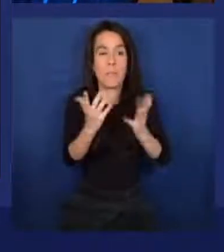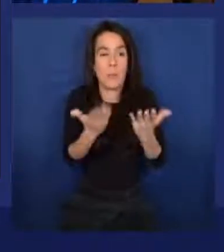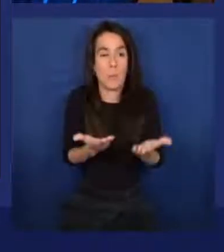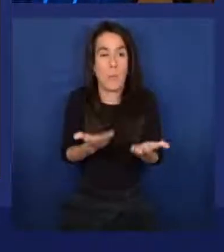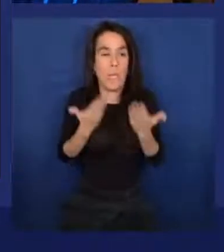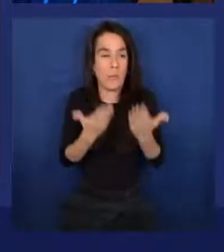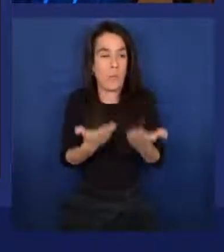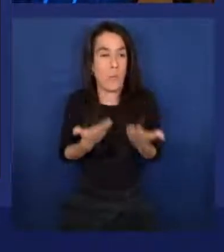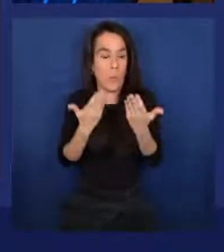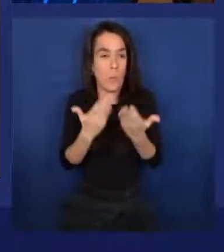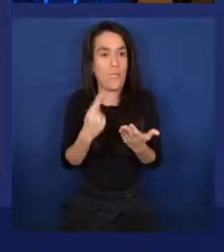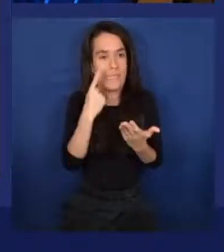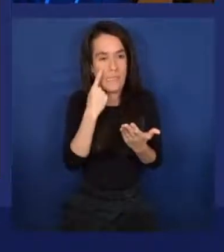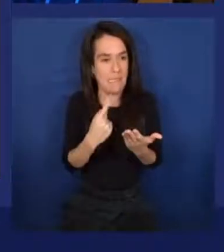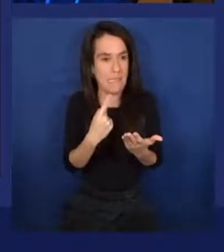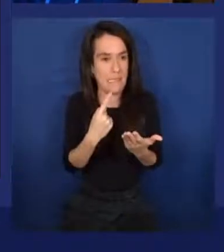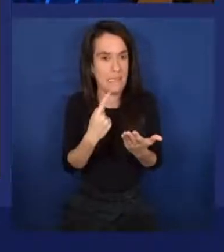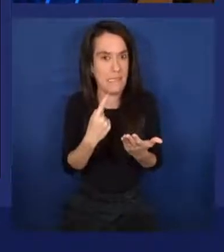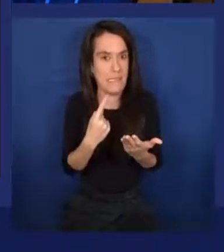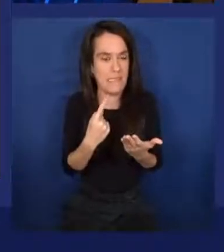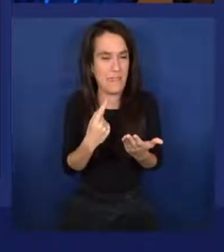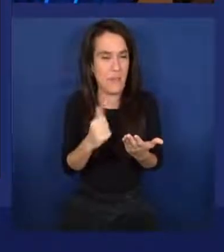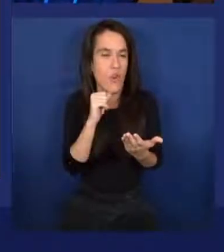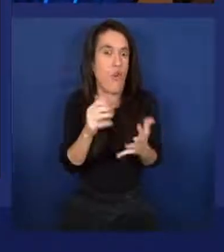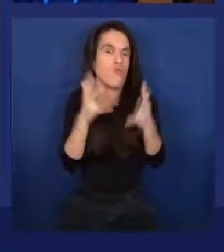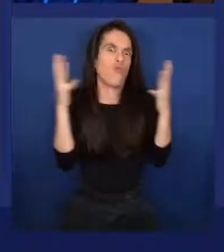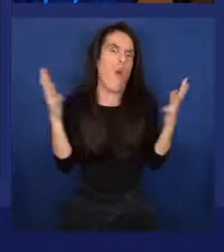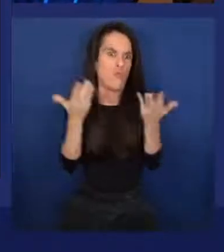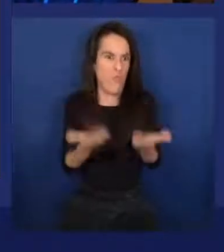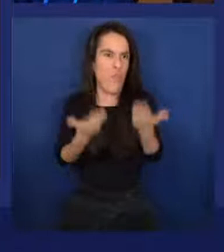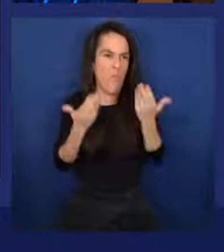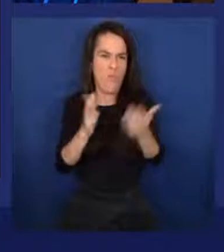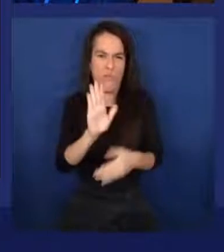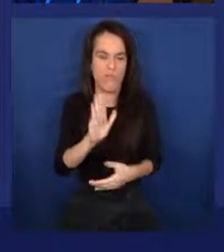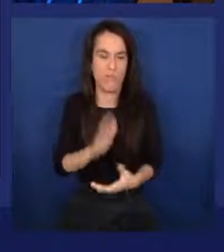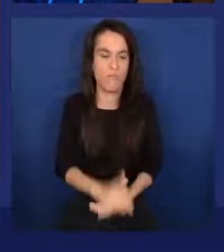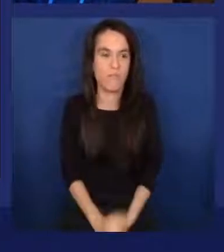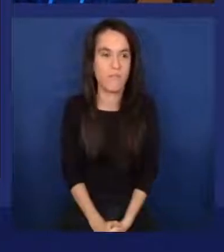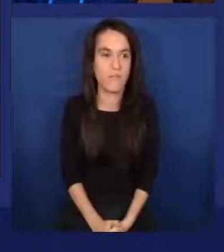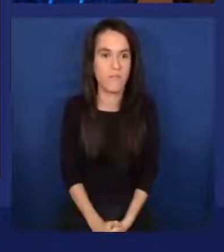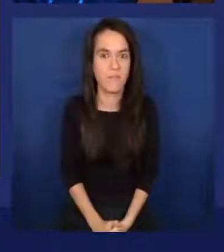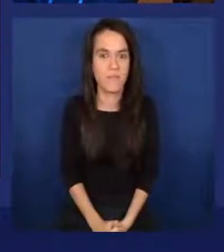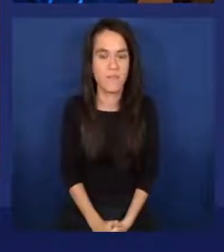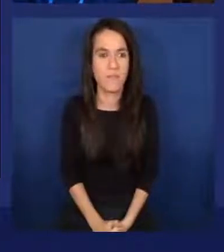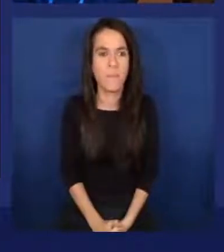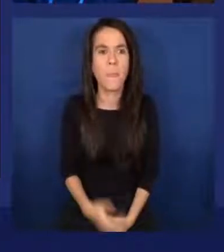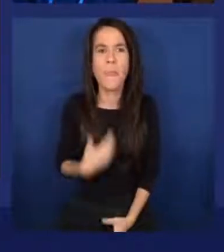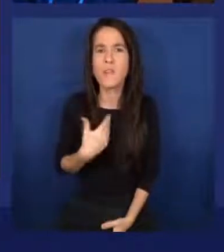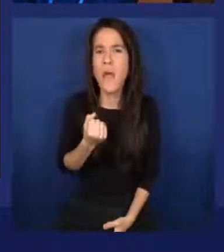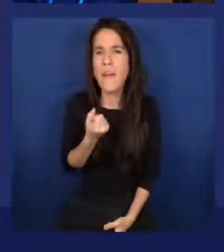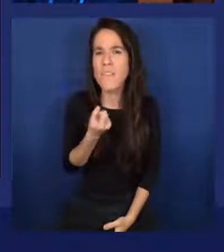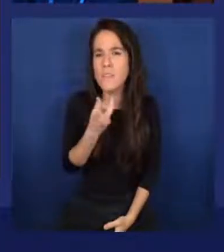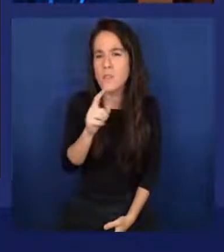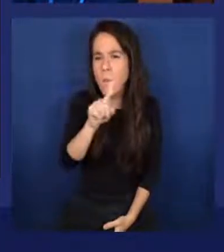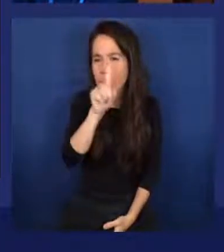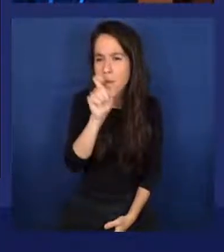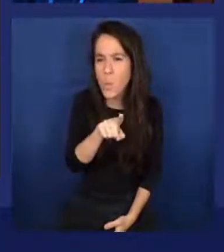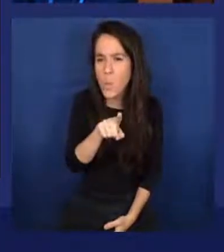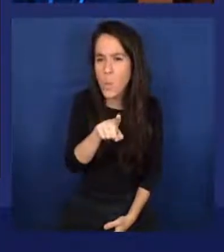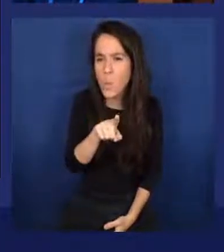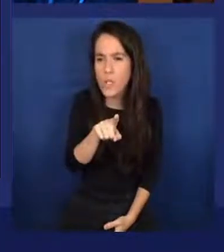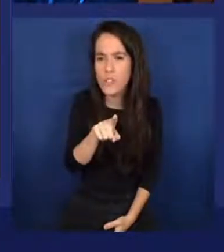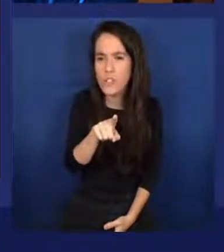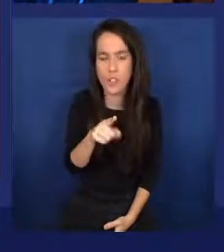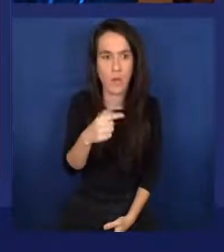Just be patient. Not too much, hopefully. So while it's going, I'll ask you some questions. Yes, so sure. Basically, let me see if I